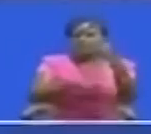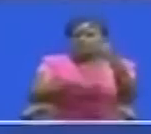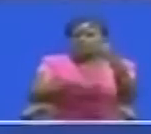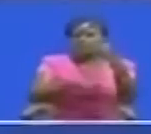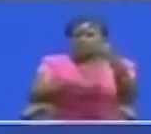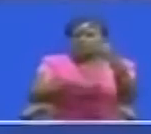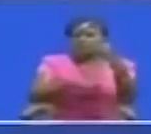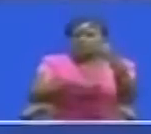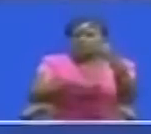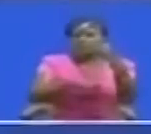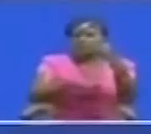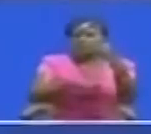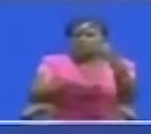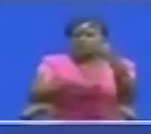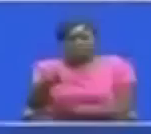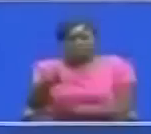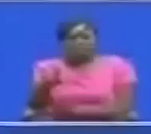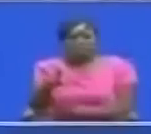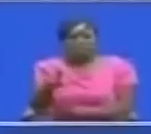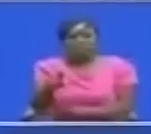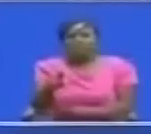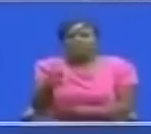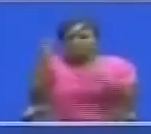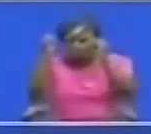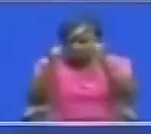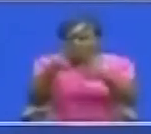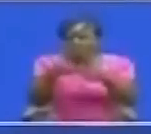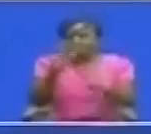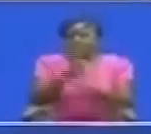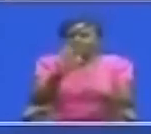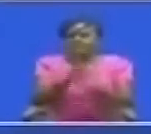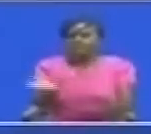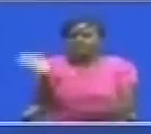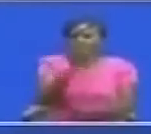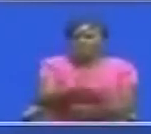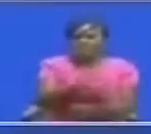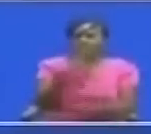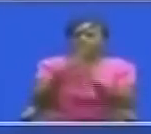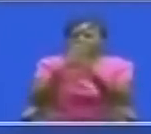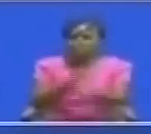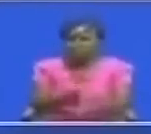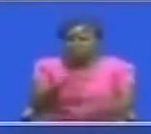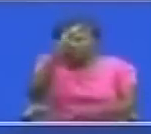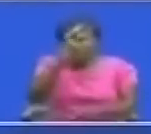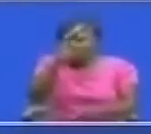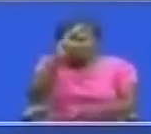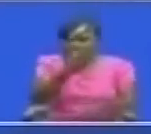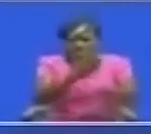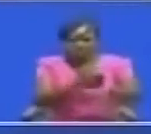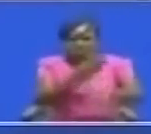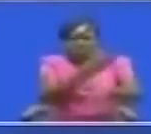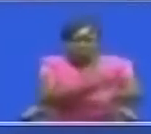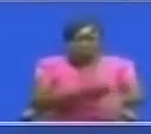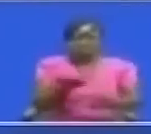terror groups to active combats. Majority of the returnees, the report said, were seriously injured in their